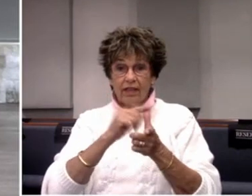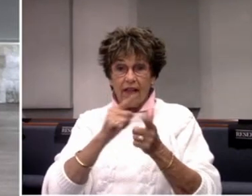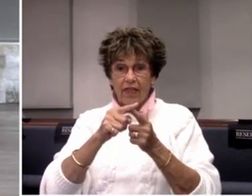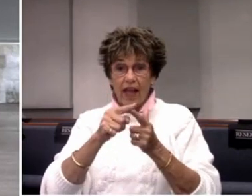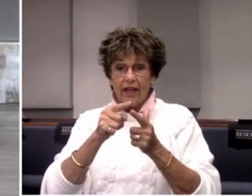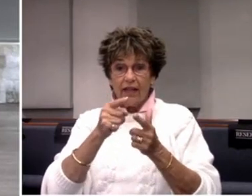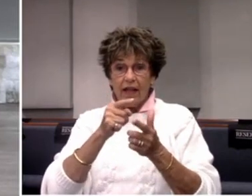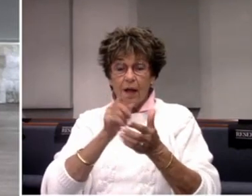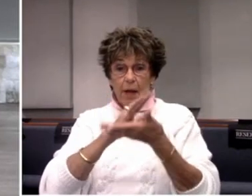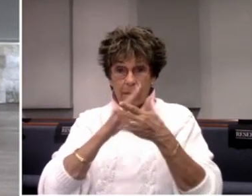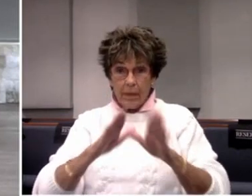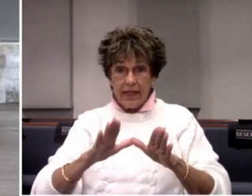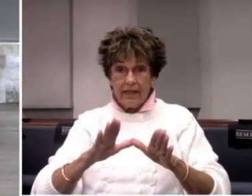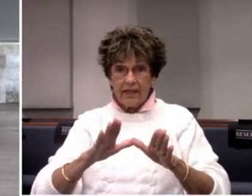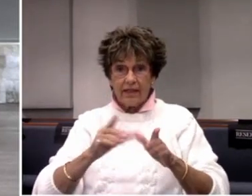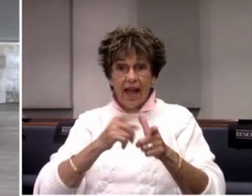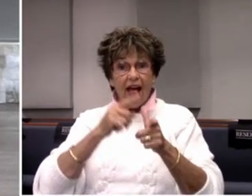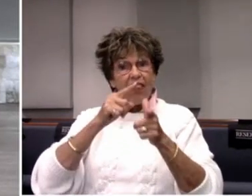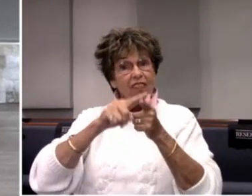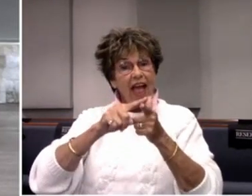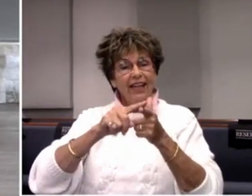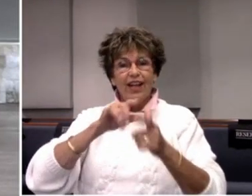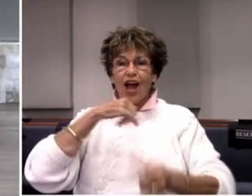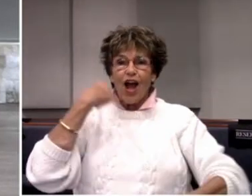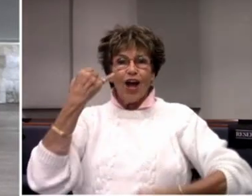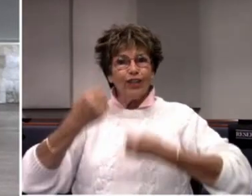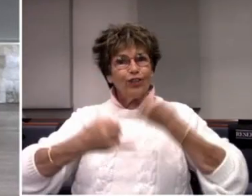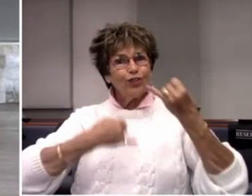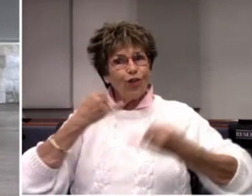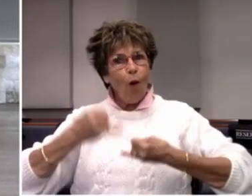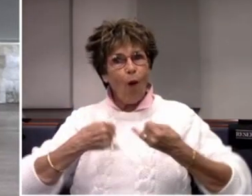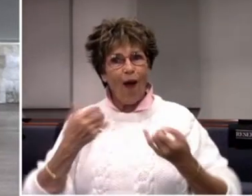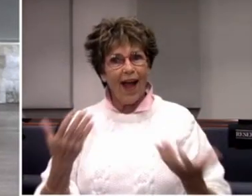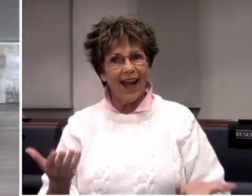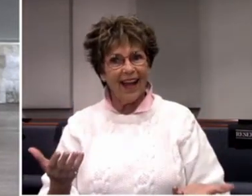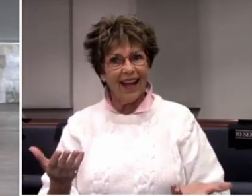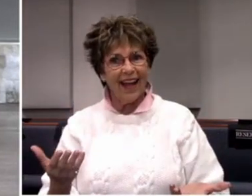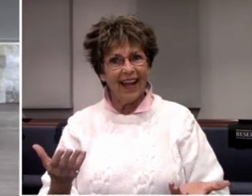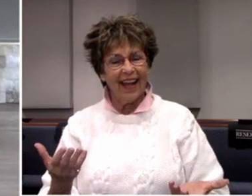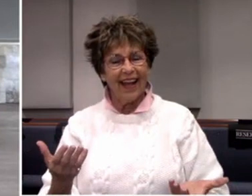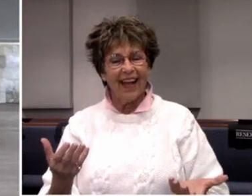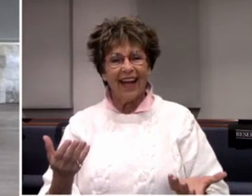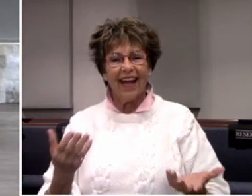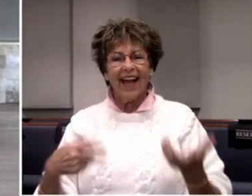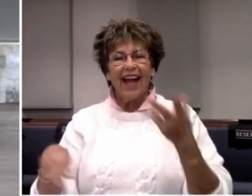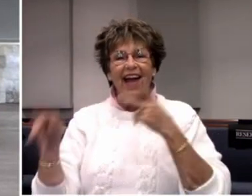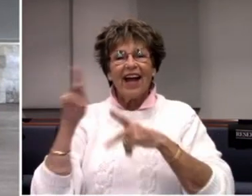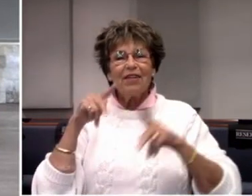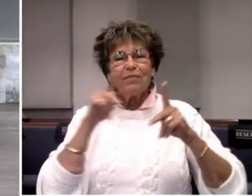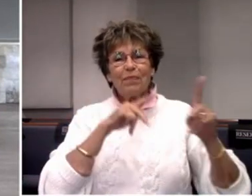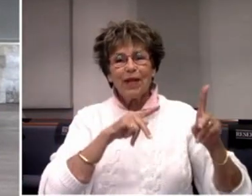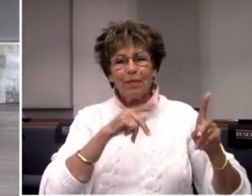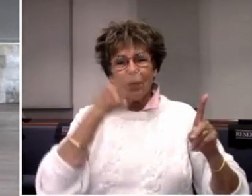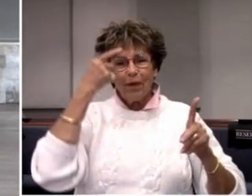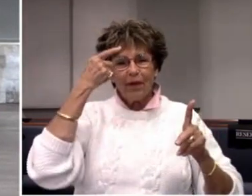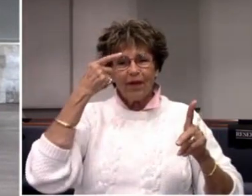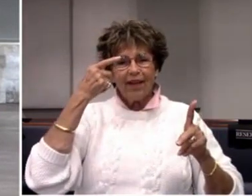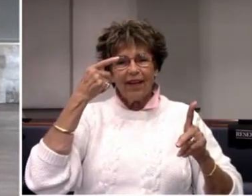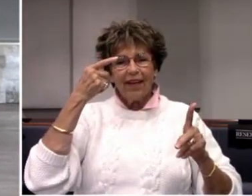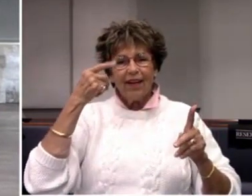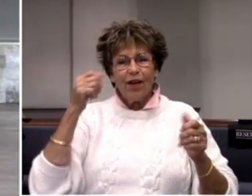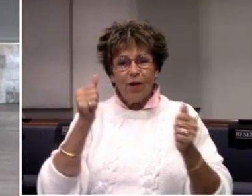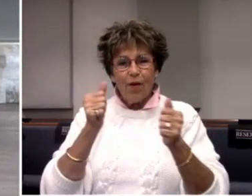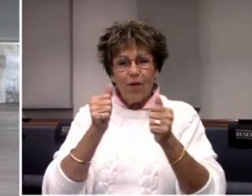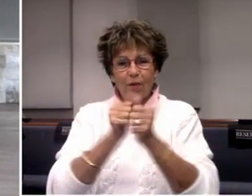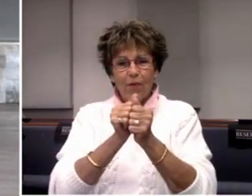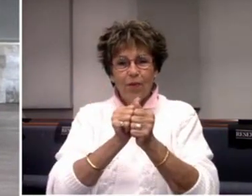joy. Peaceful people have joy. Peaceful people, for the believer, is one based on righteousness in